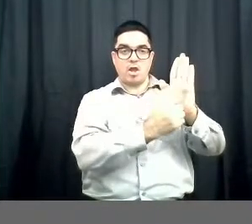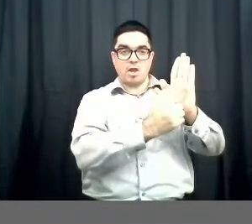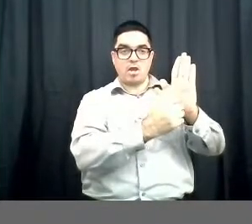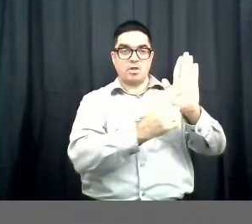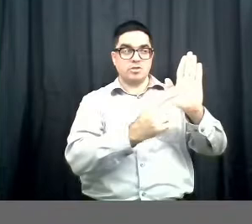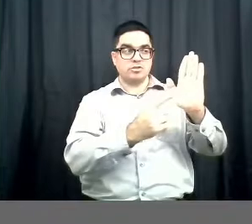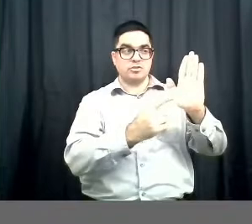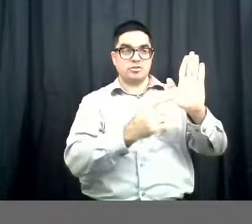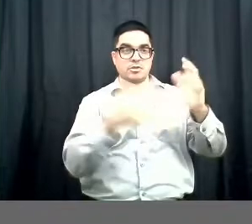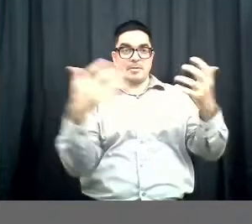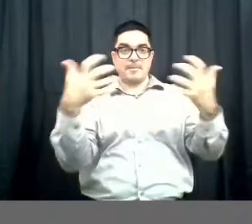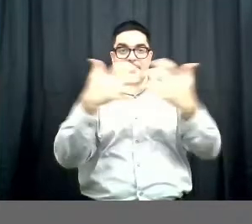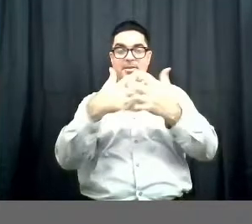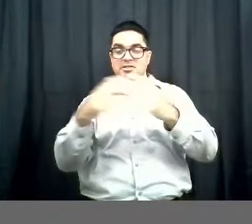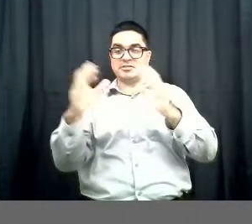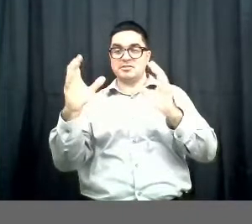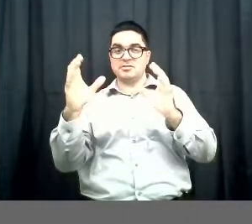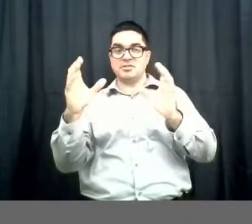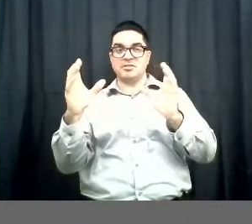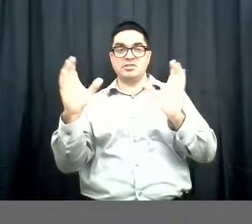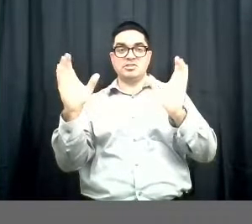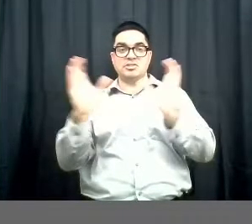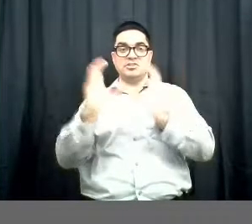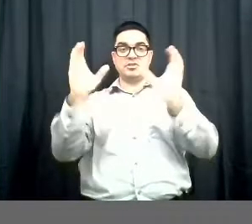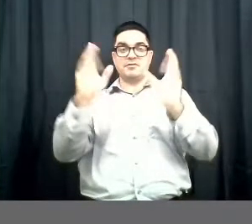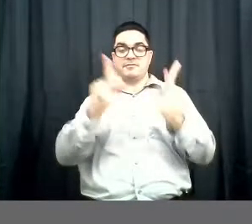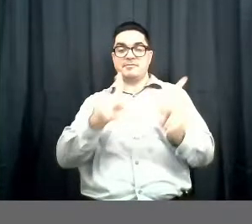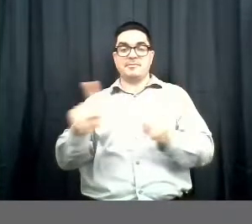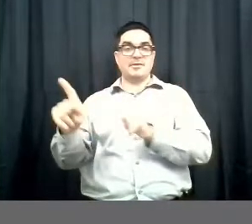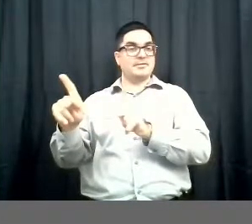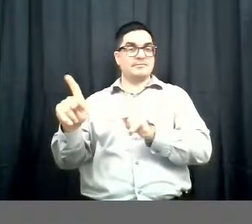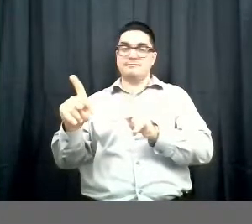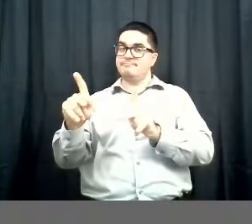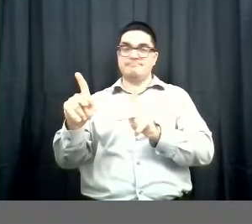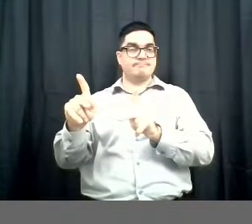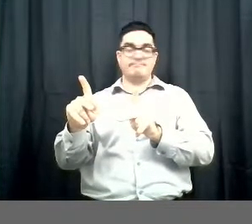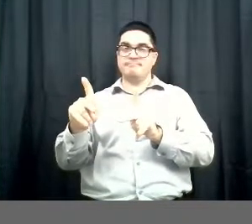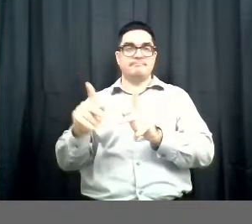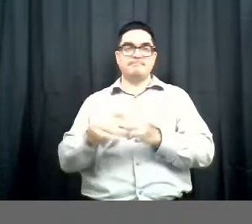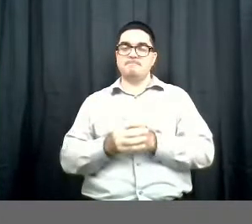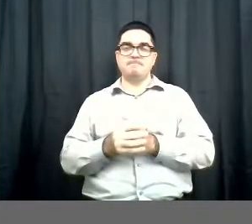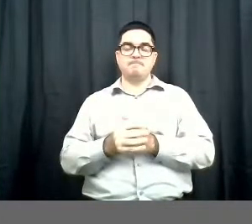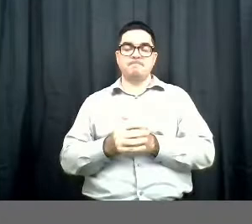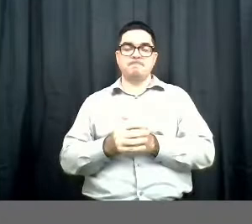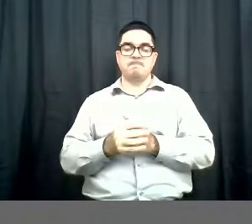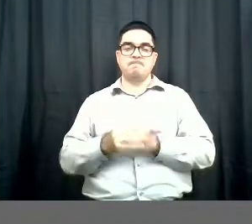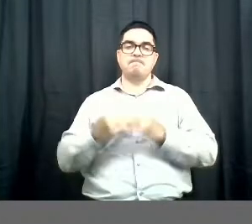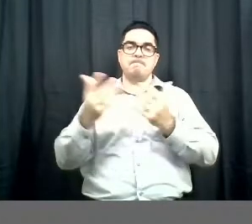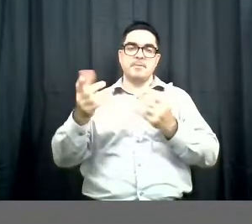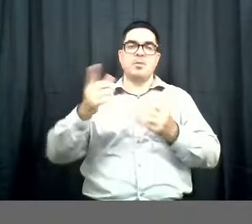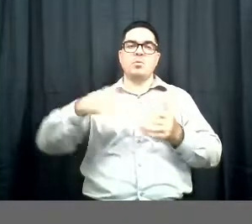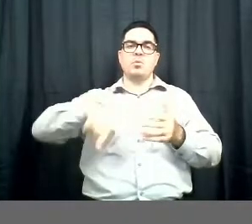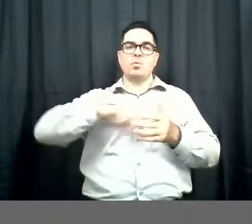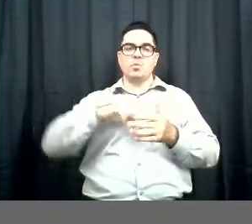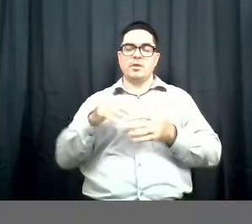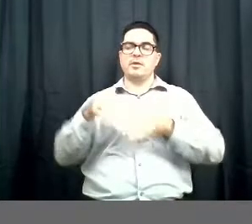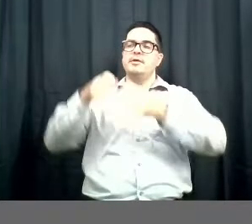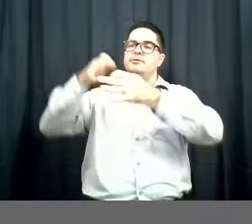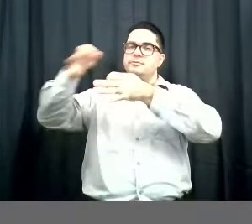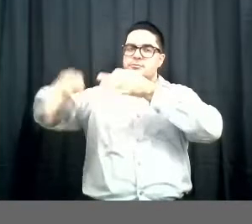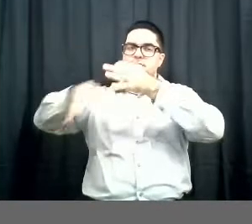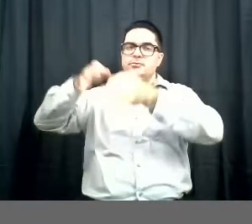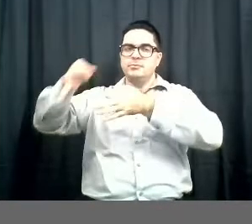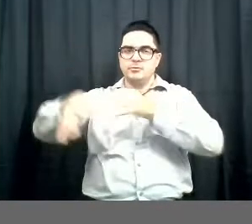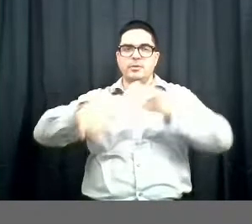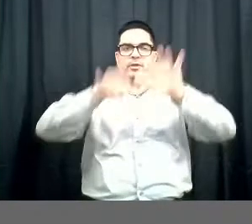plan. And the unanswered concerns are several, many of which have been explained in different letters, and I know there have been a lot of documentation.